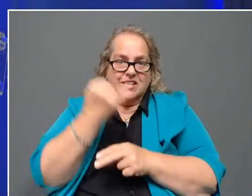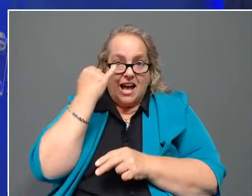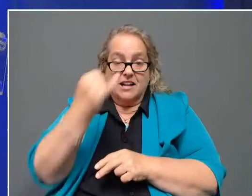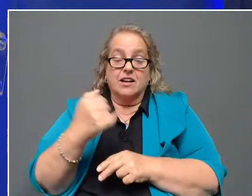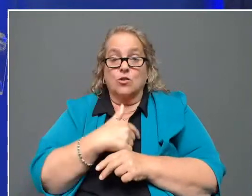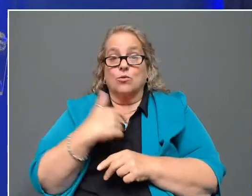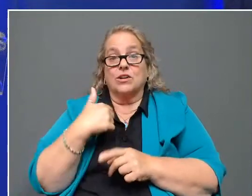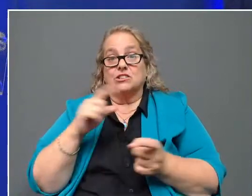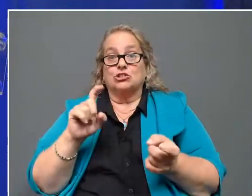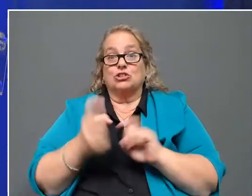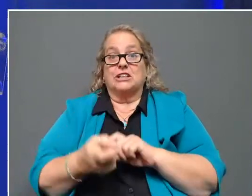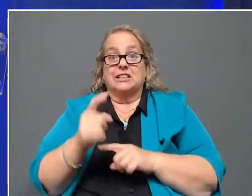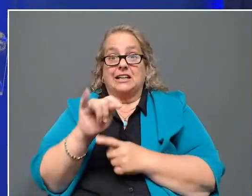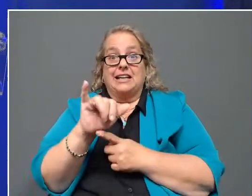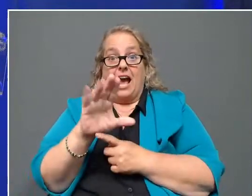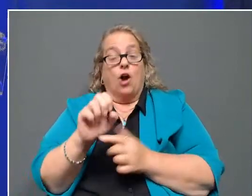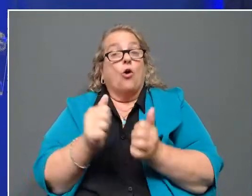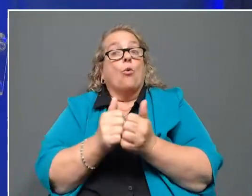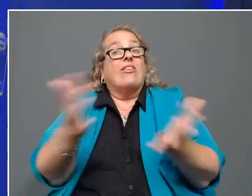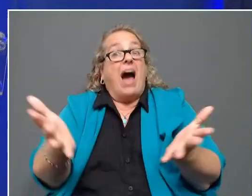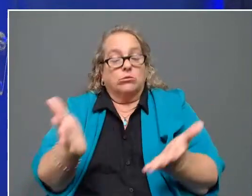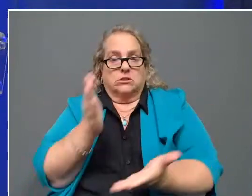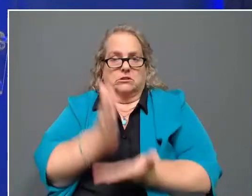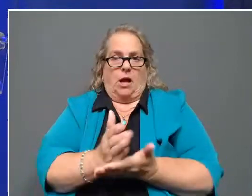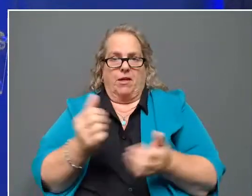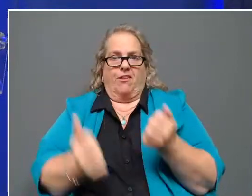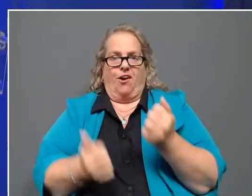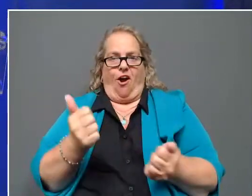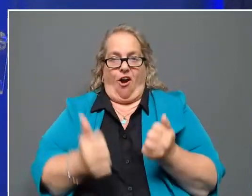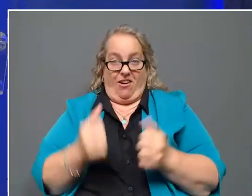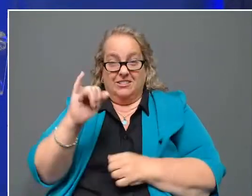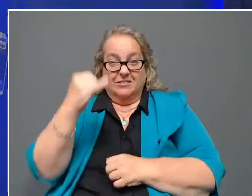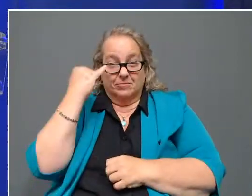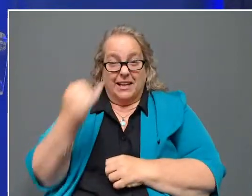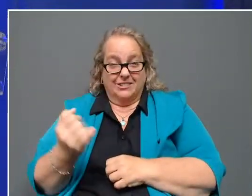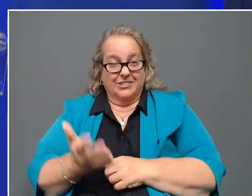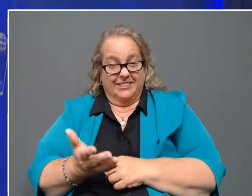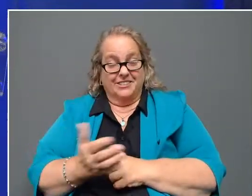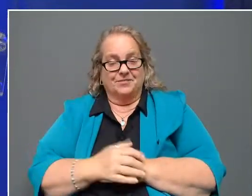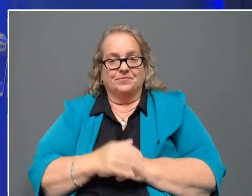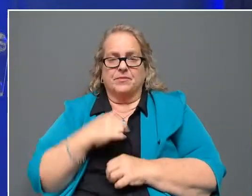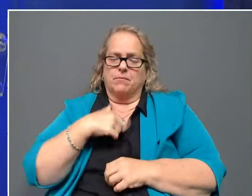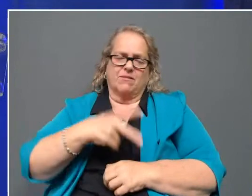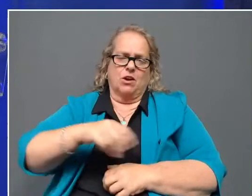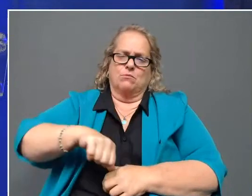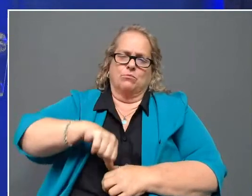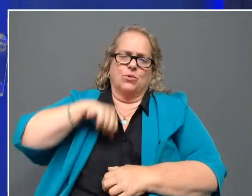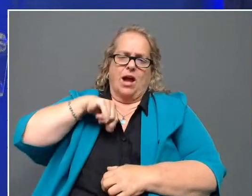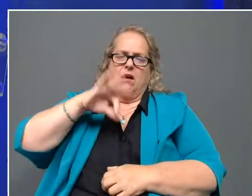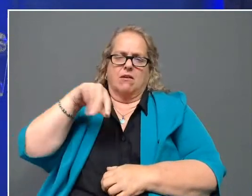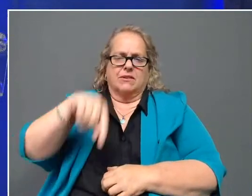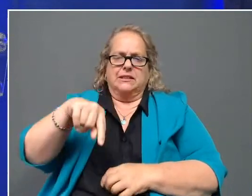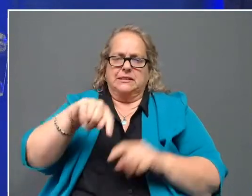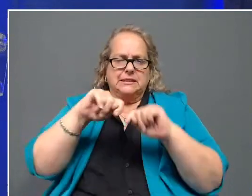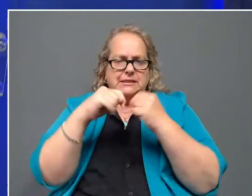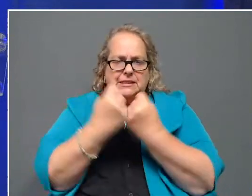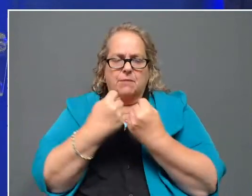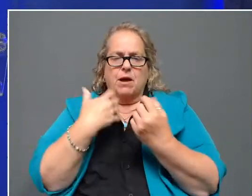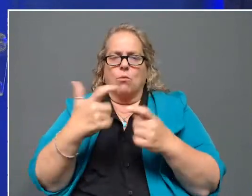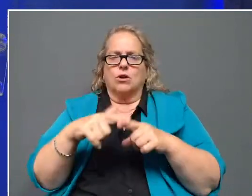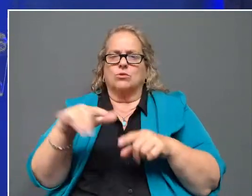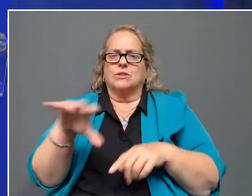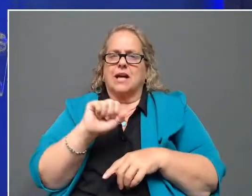without stopping the car. I'm so proud of the entire team and would like to take a moment to thank